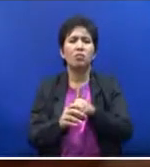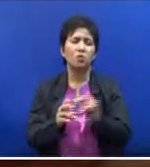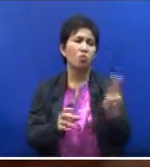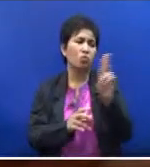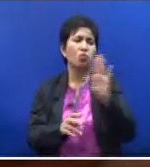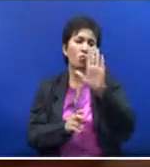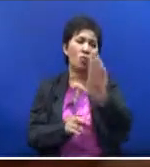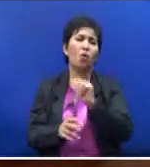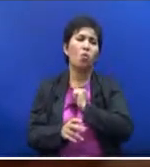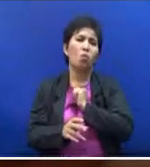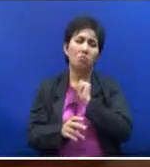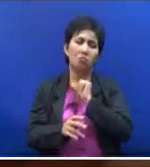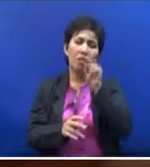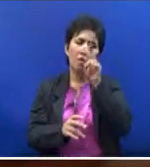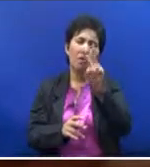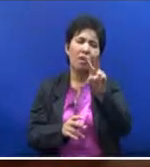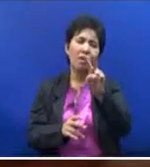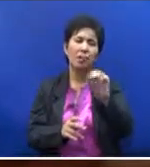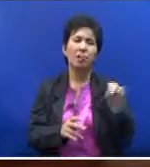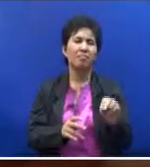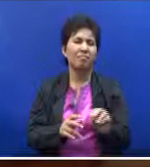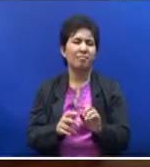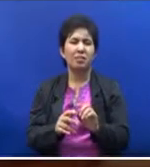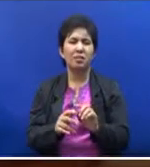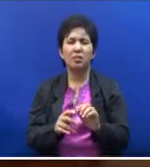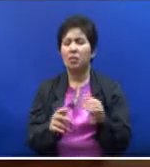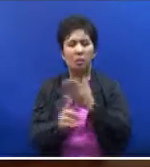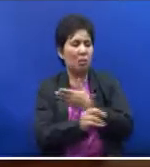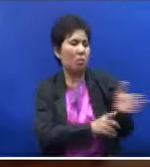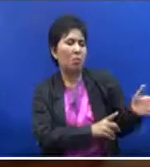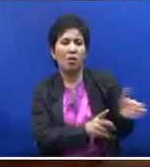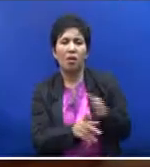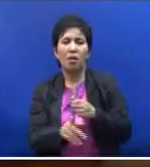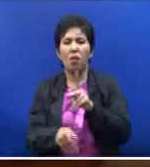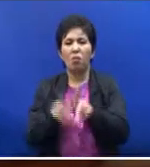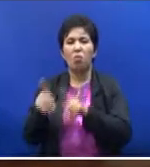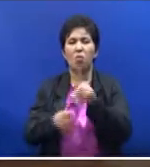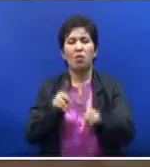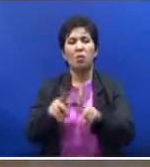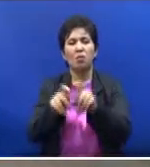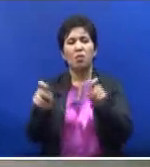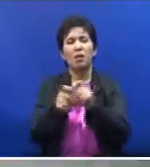you use your own viewpoint rather than the local people's viewpoint. Okay,